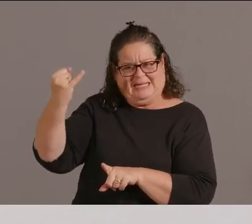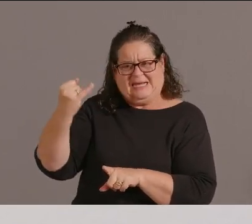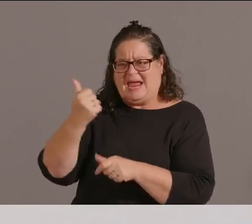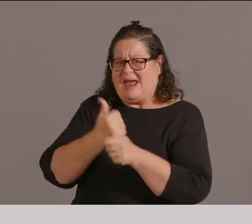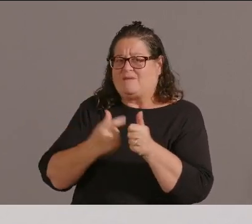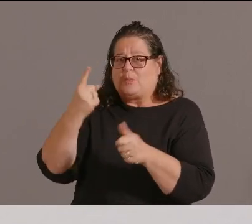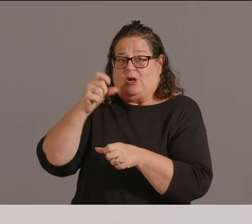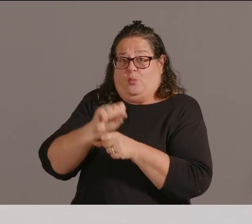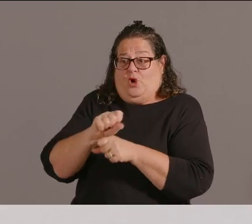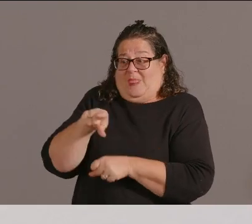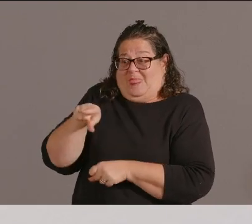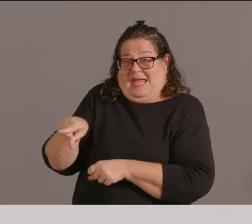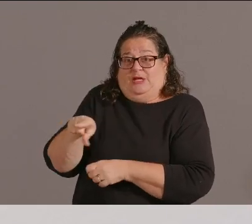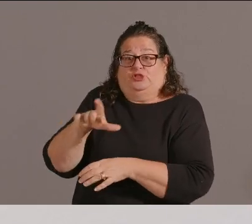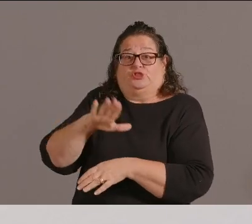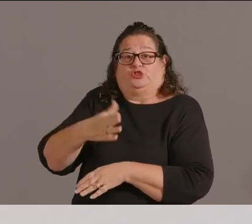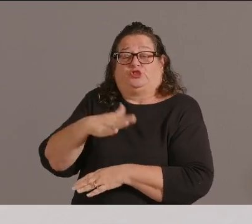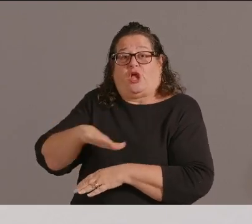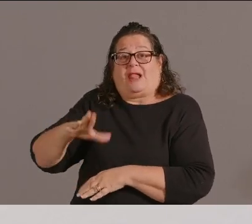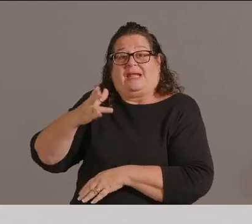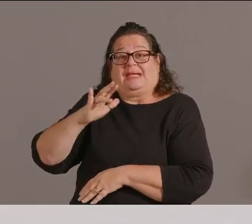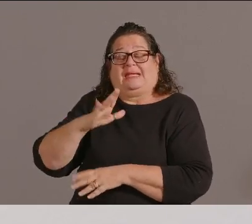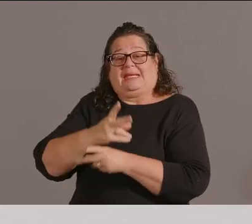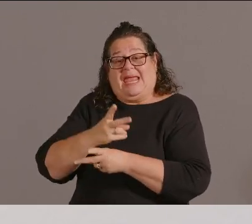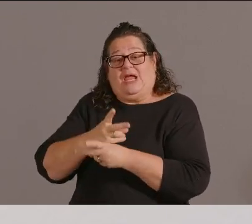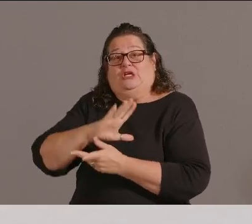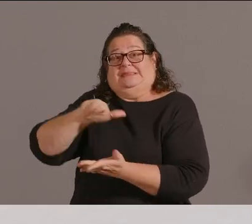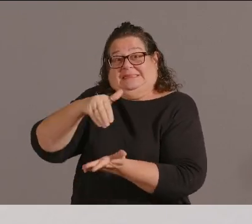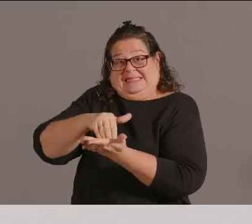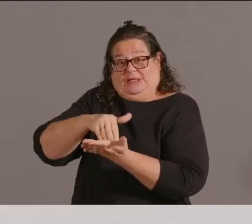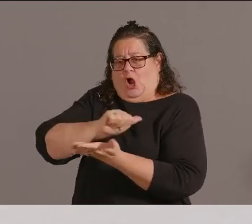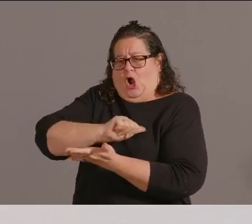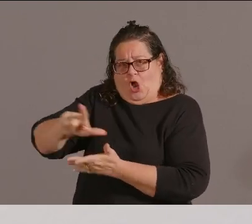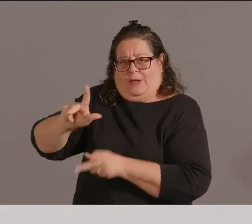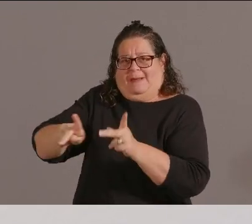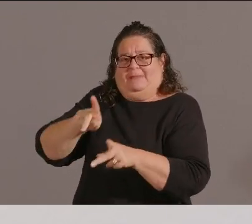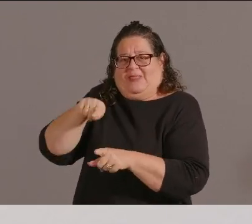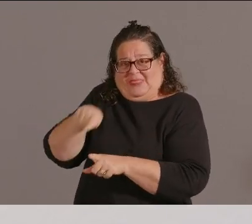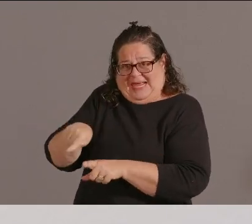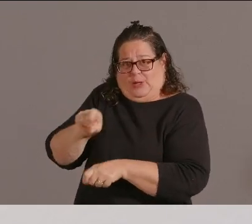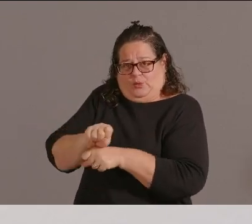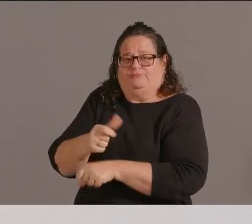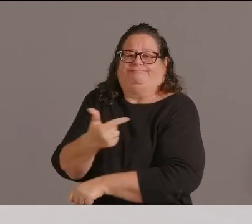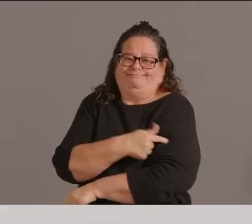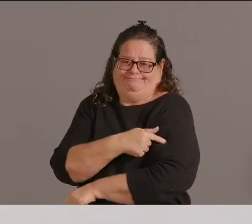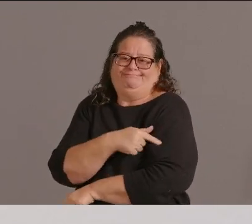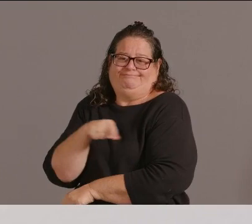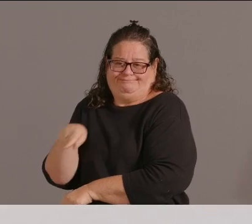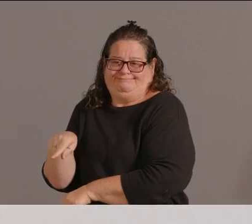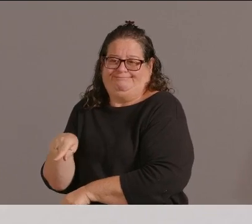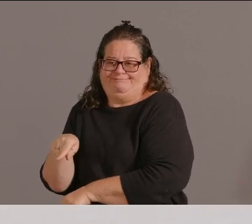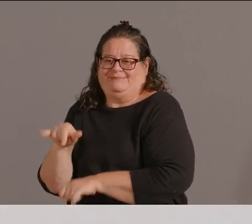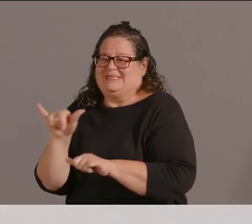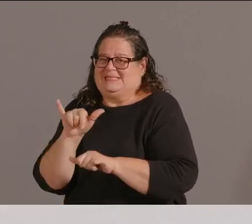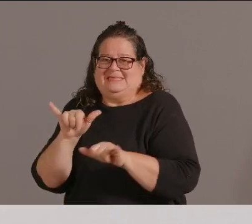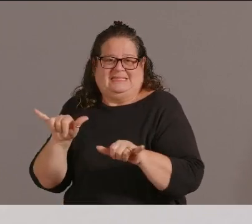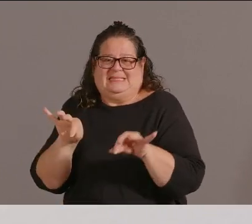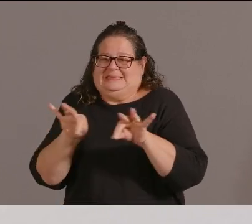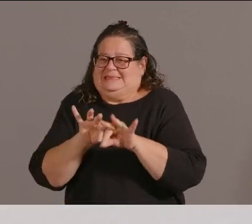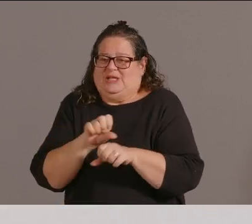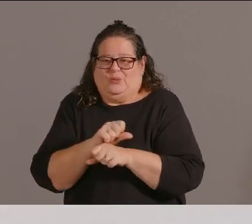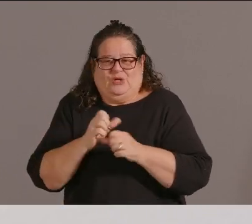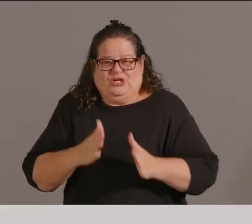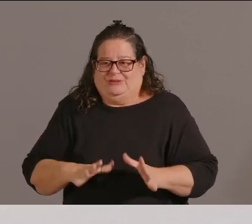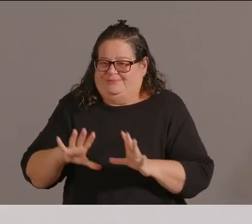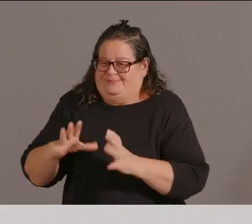priority groups. So if we have an individual that provides janitorial services in a grocery store, they would be eligible. So we would